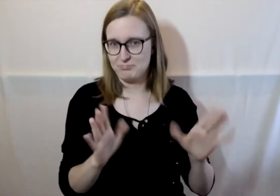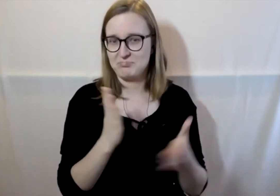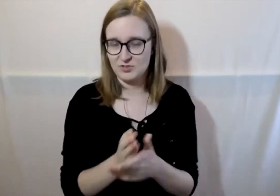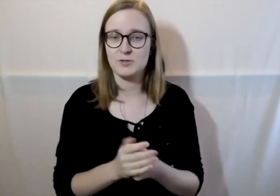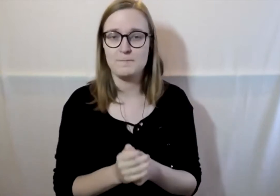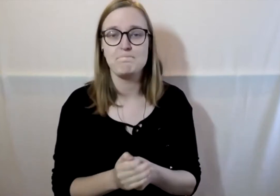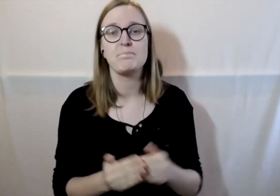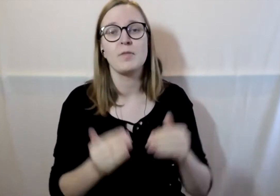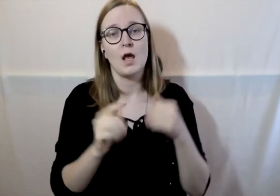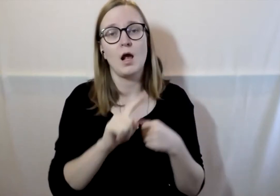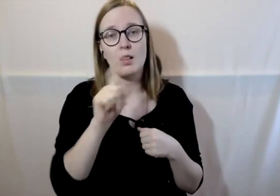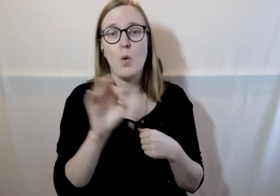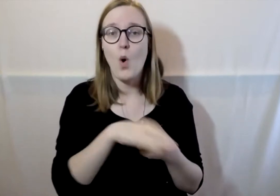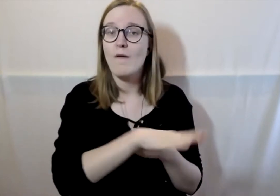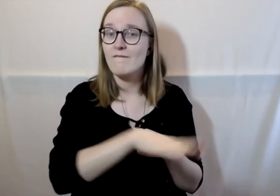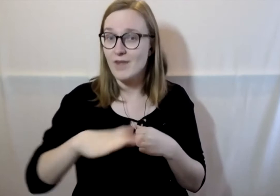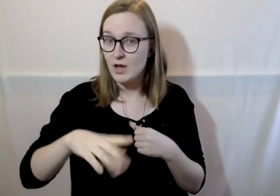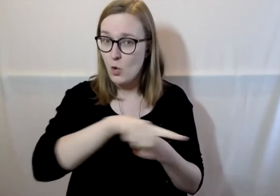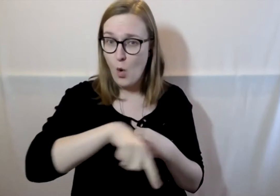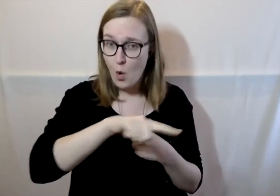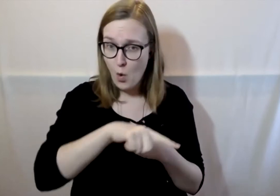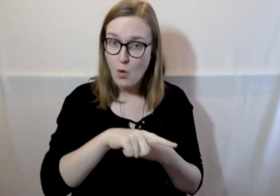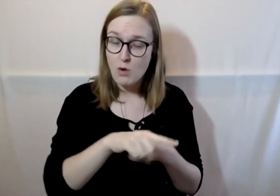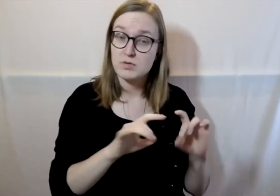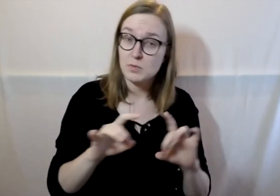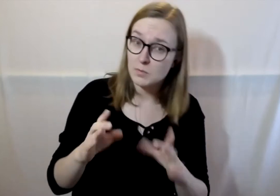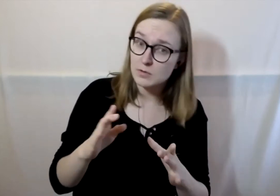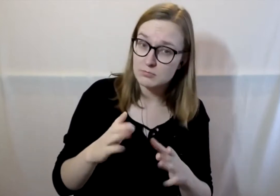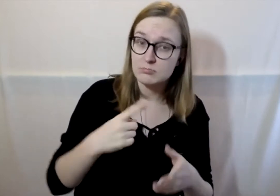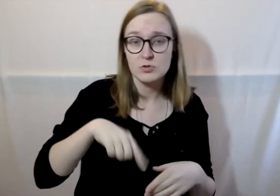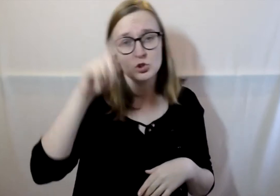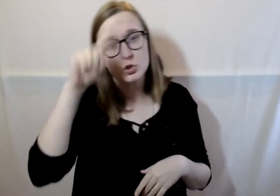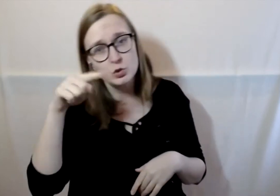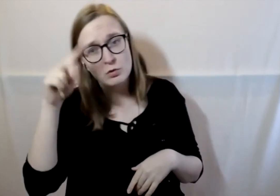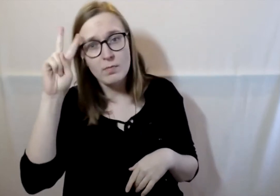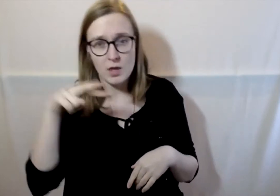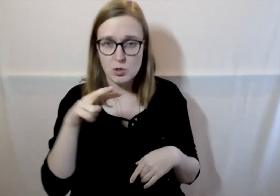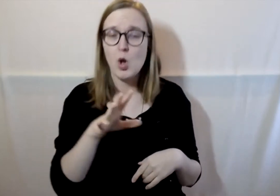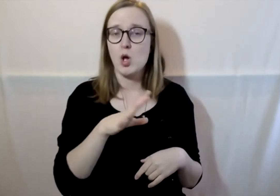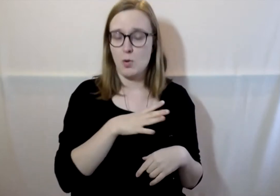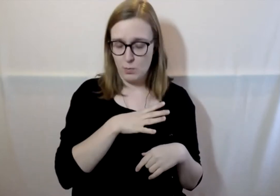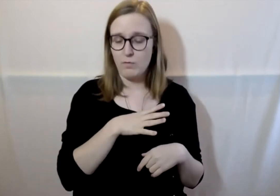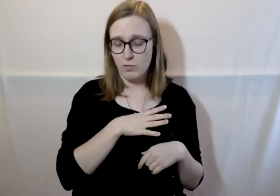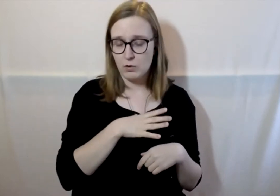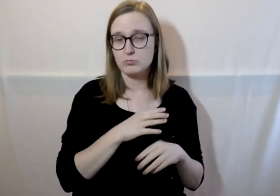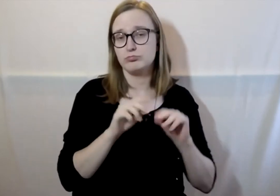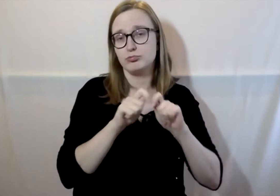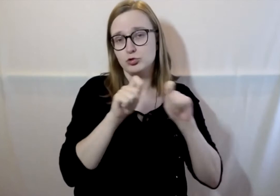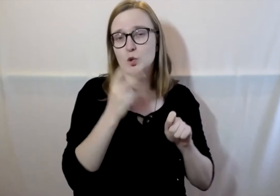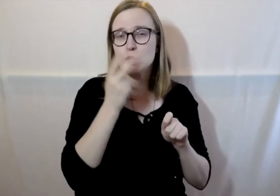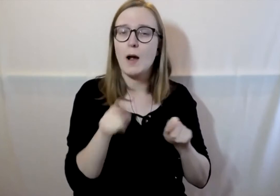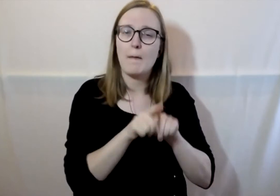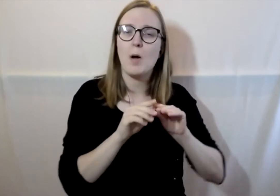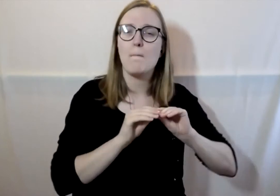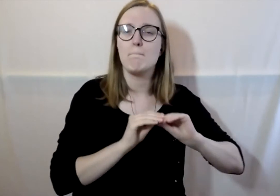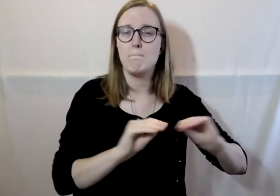of students, we were talking from the teacher's perspective. The teachers see students as